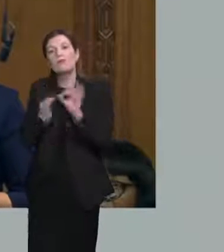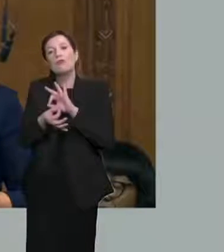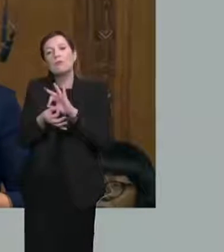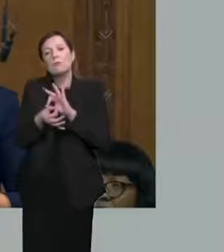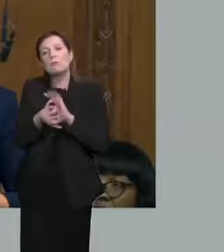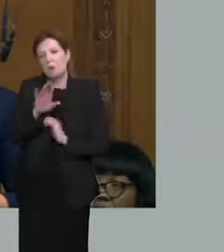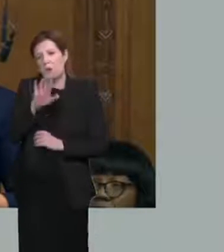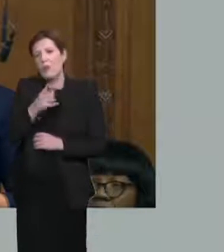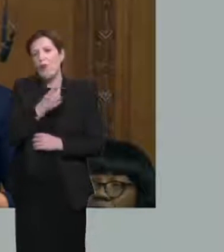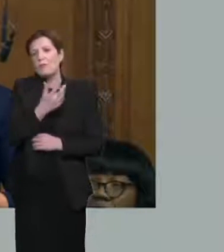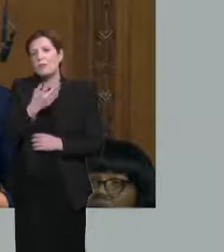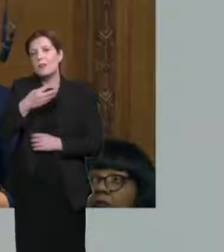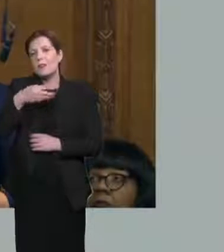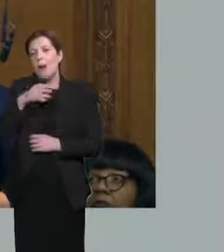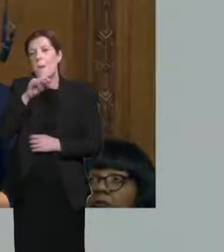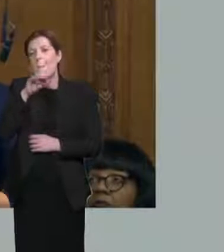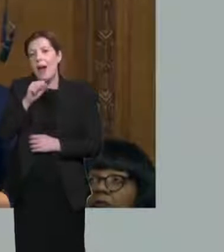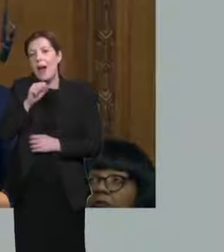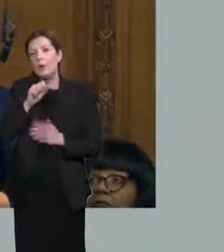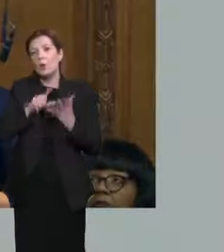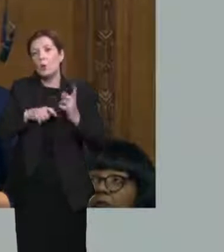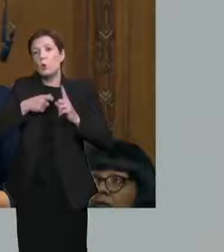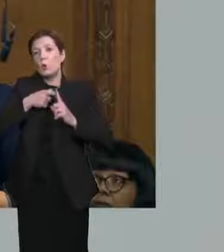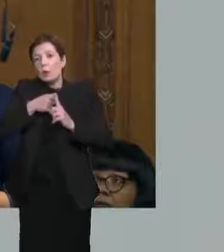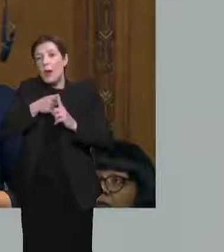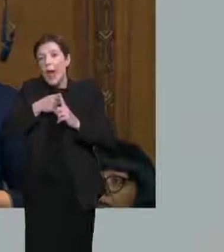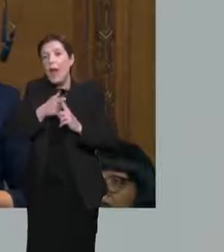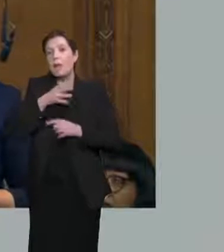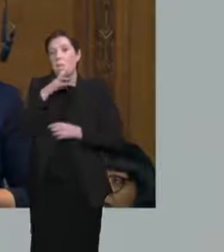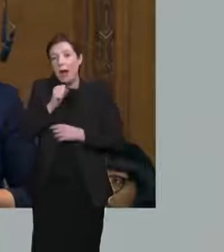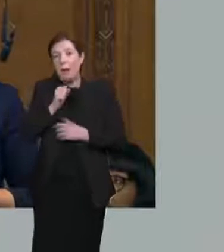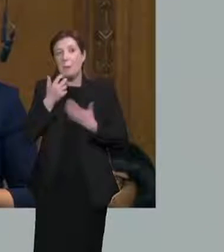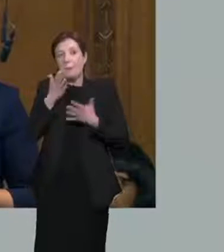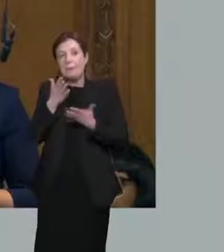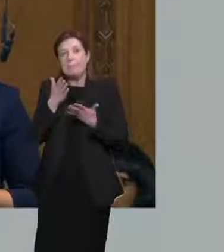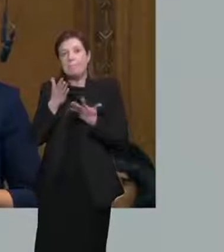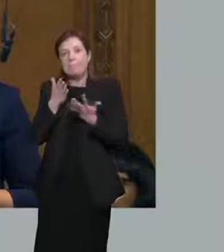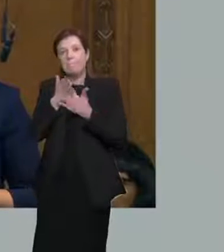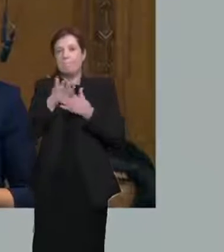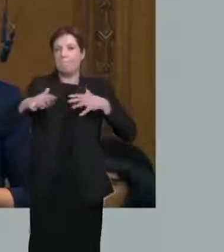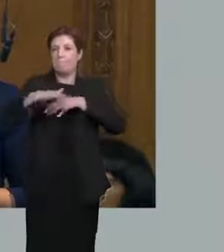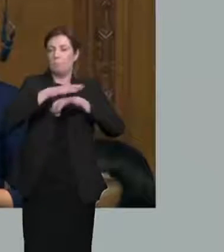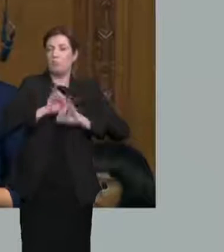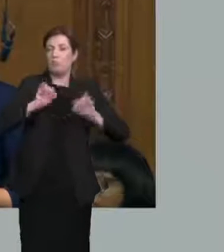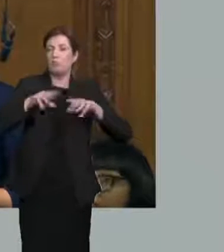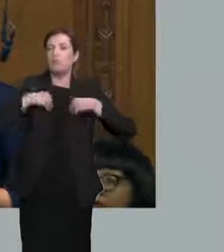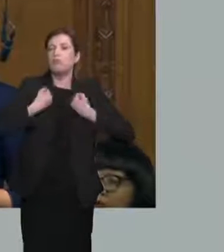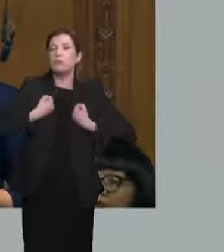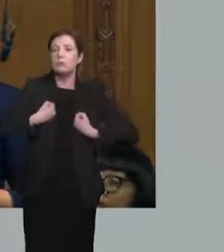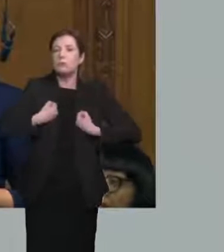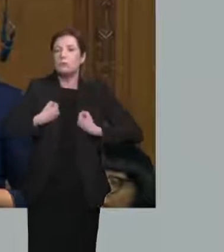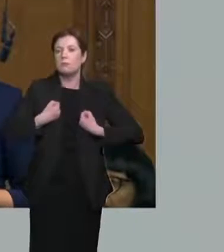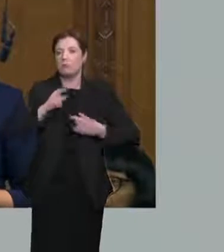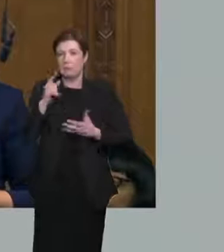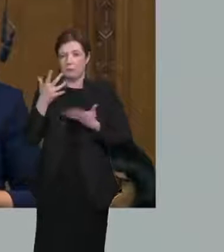only 159 men in UK nuclear weapons tests were exposed to dangerous radiation, when today's data